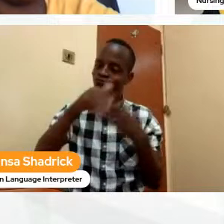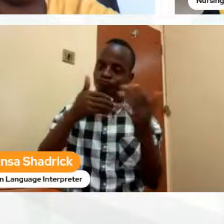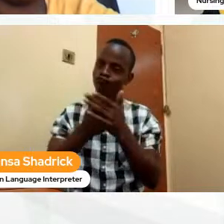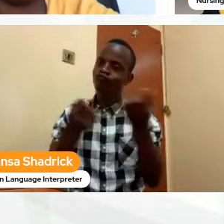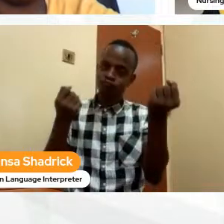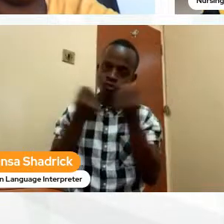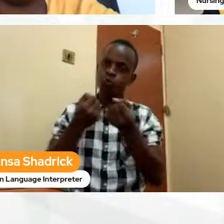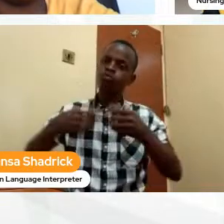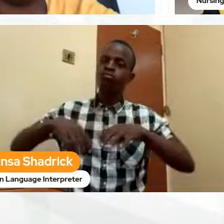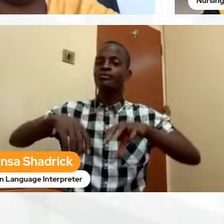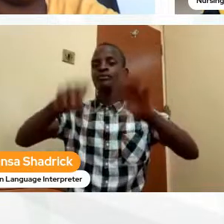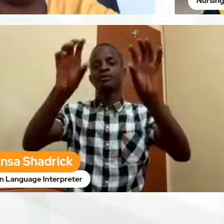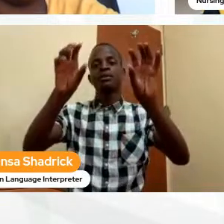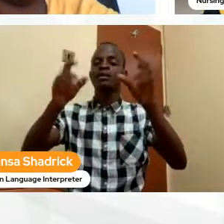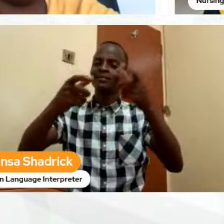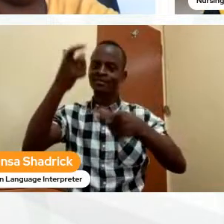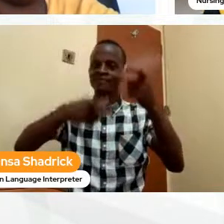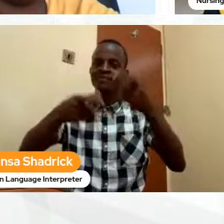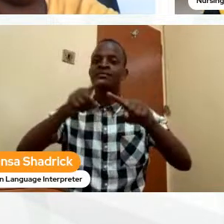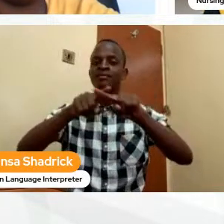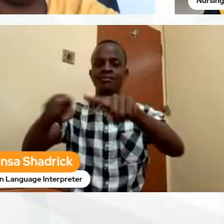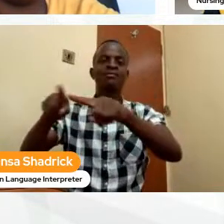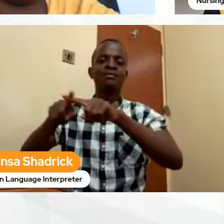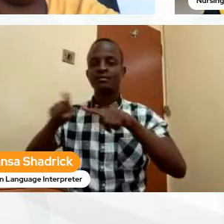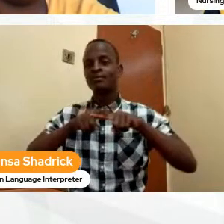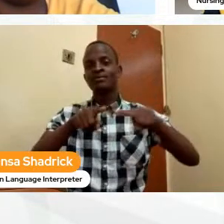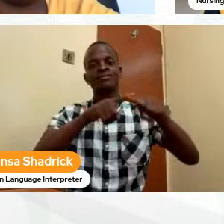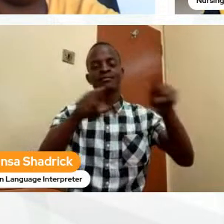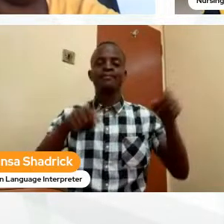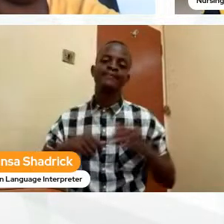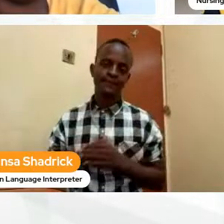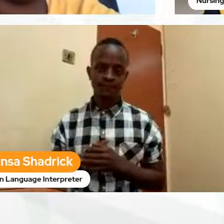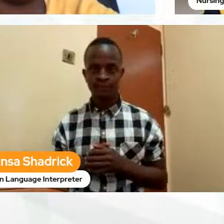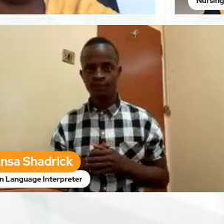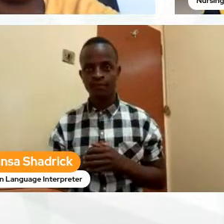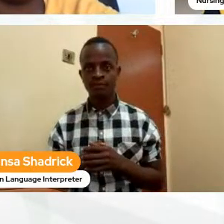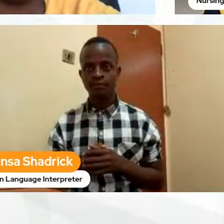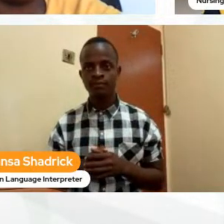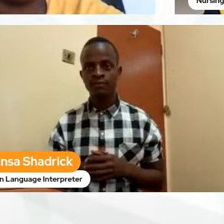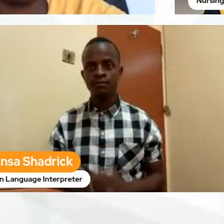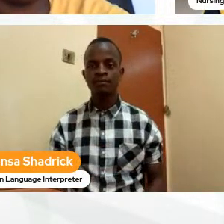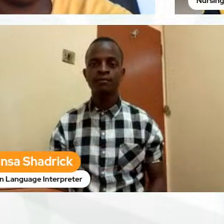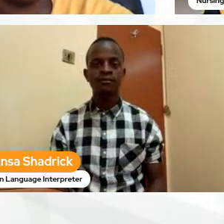with different disabilities. Yeah.